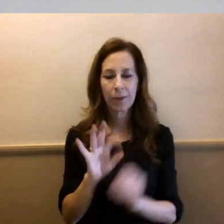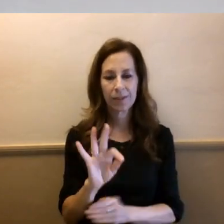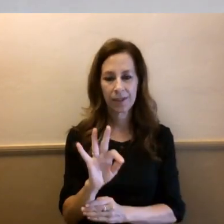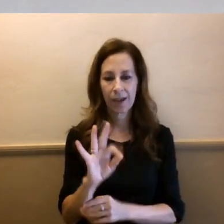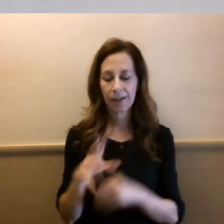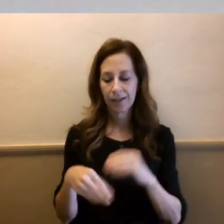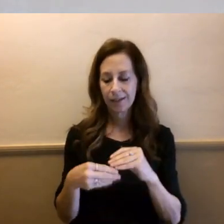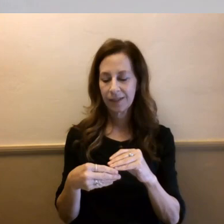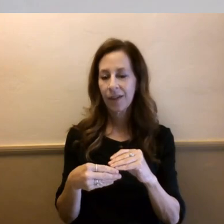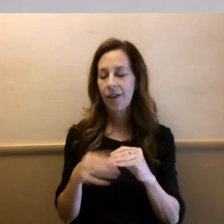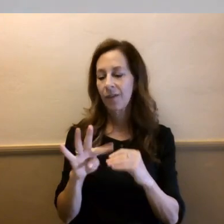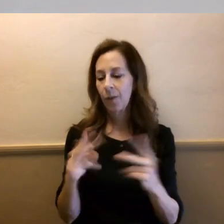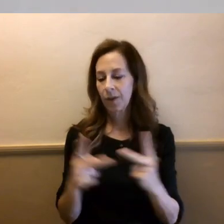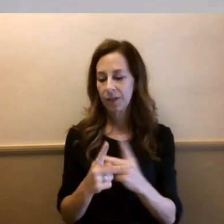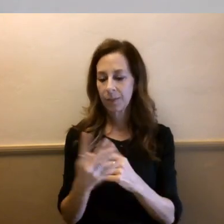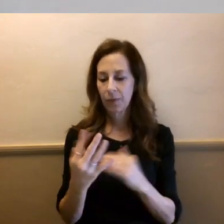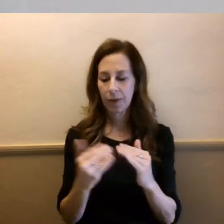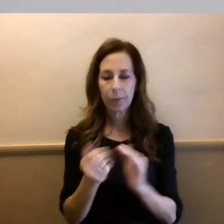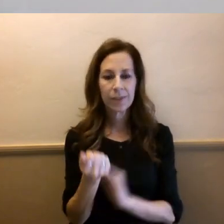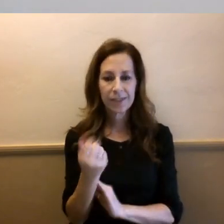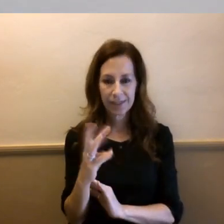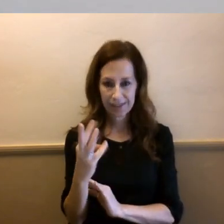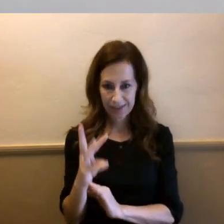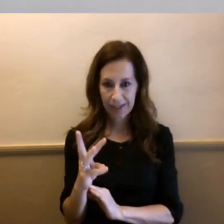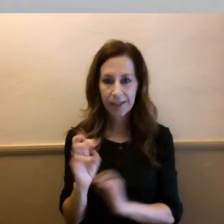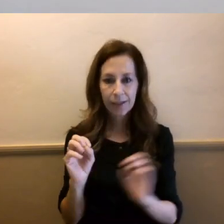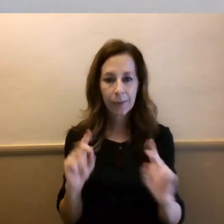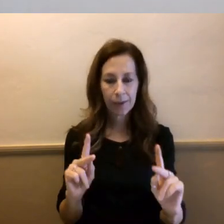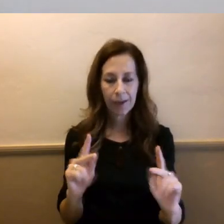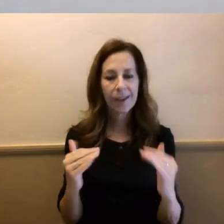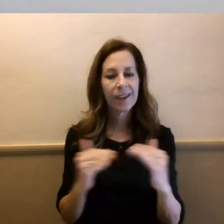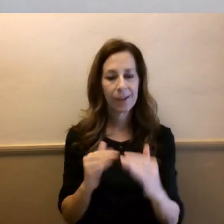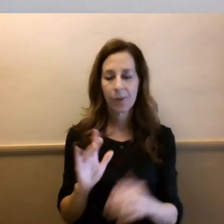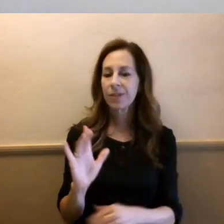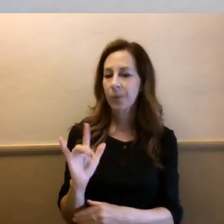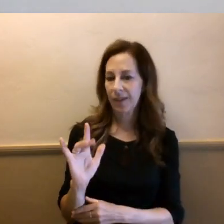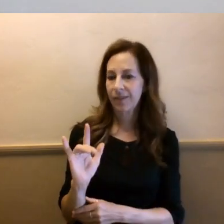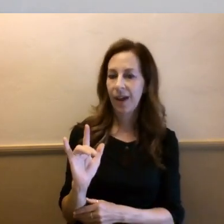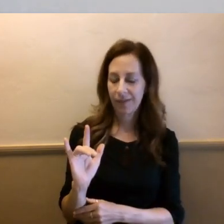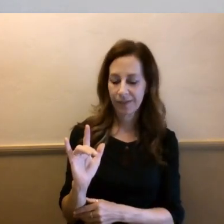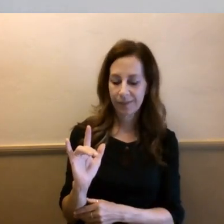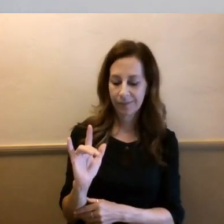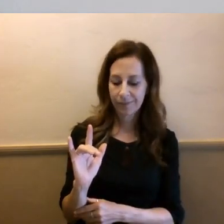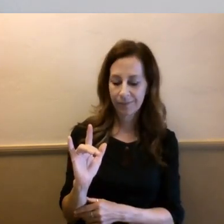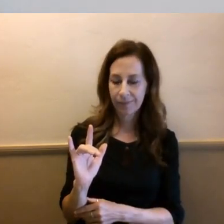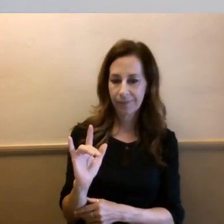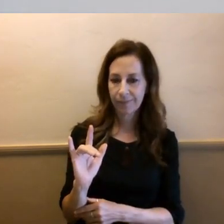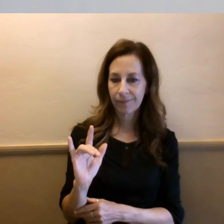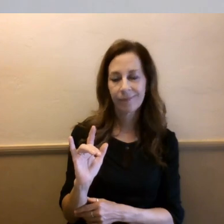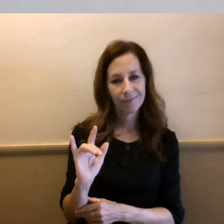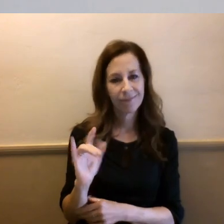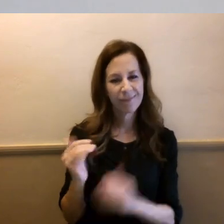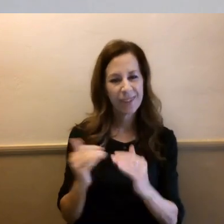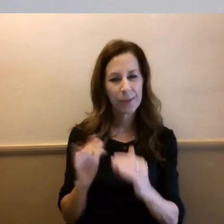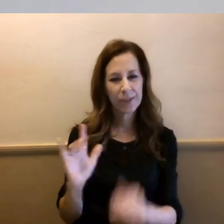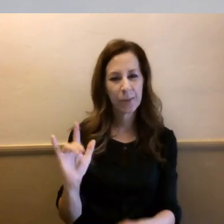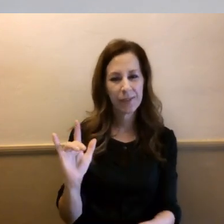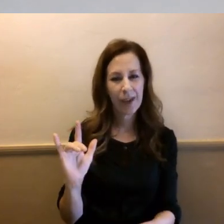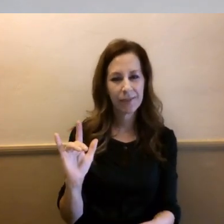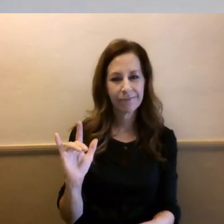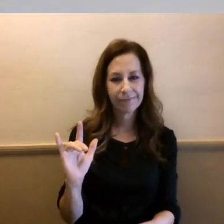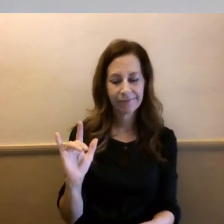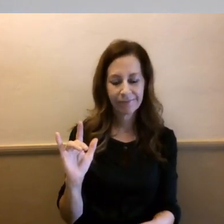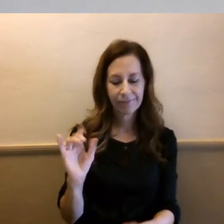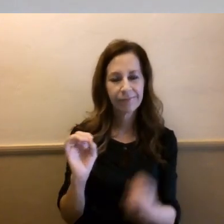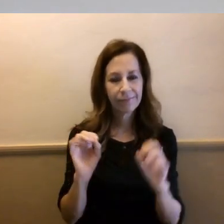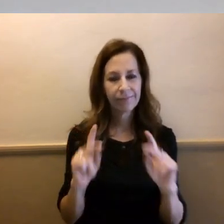9, plus 4 times 4 is 16. All right, that makes 25. So that's what it makes,